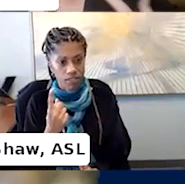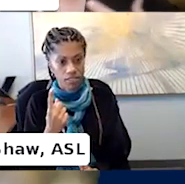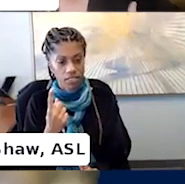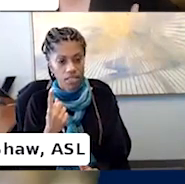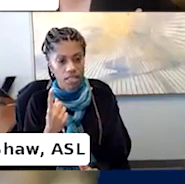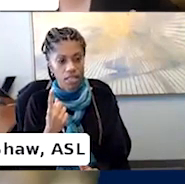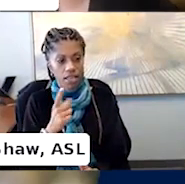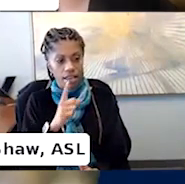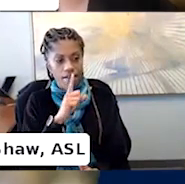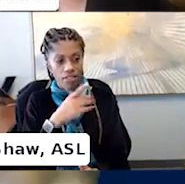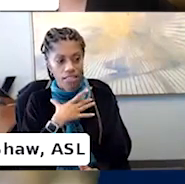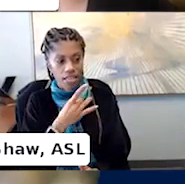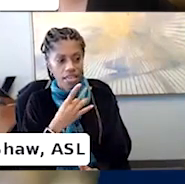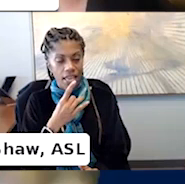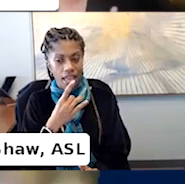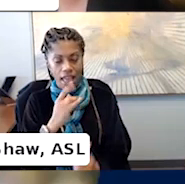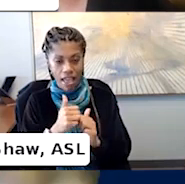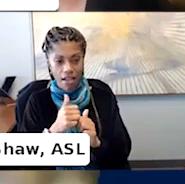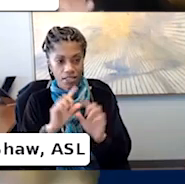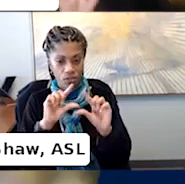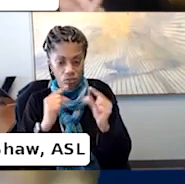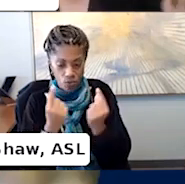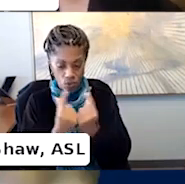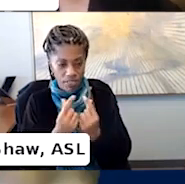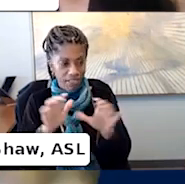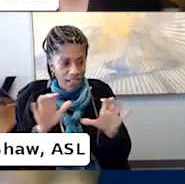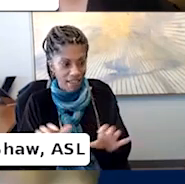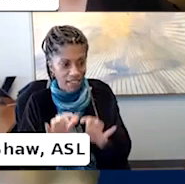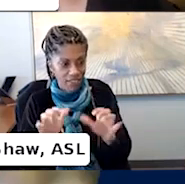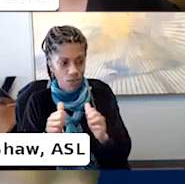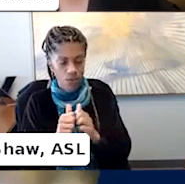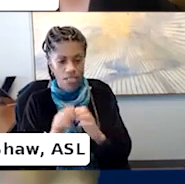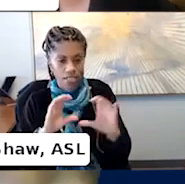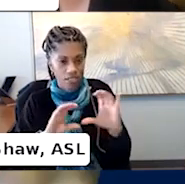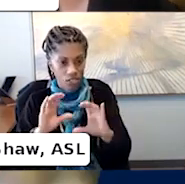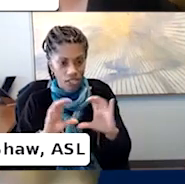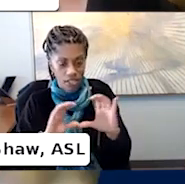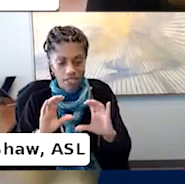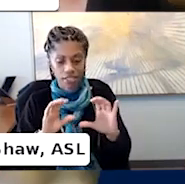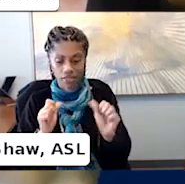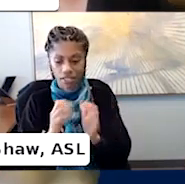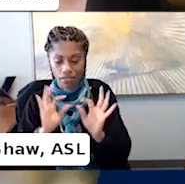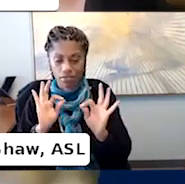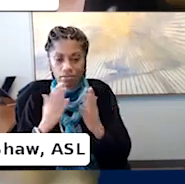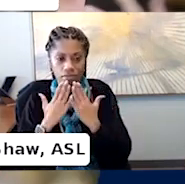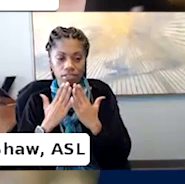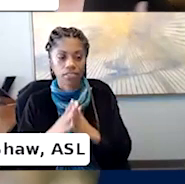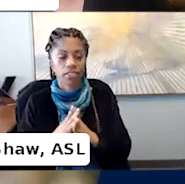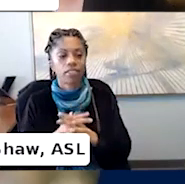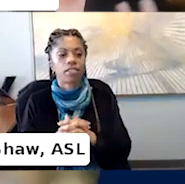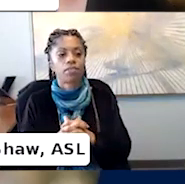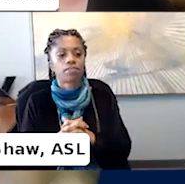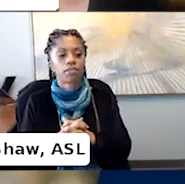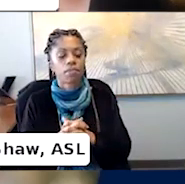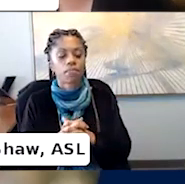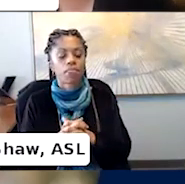active and connected in the chat. And so we'll invite you as we go through this next hour together to really be present there, connect with